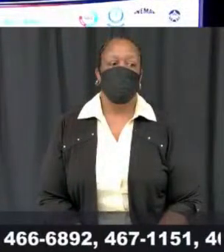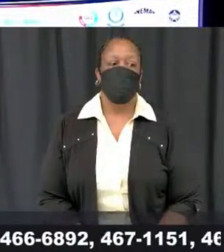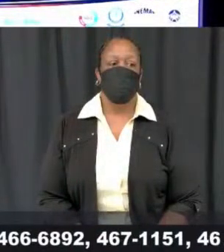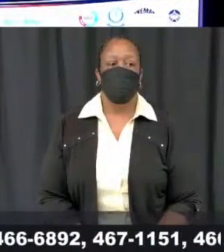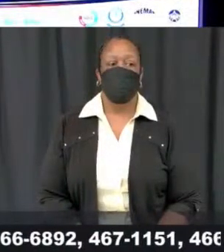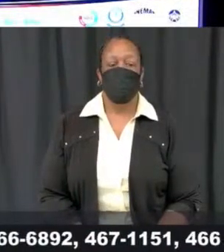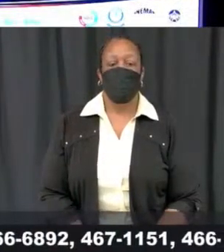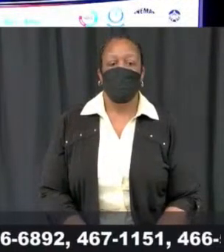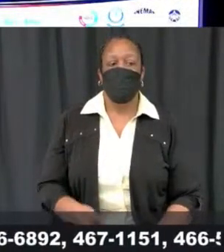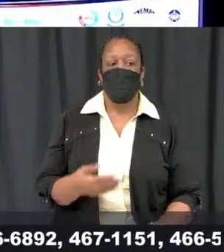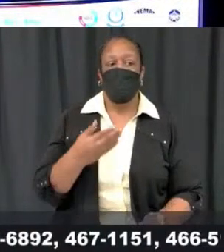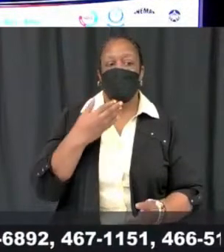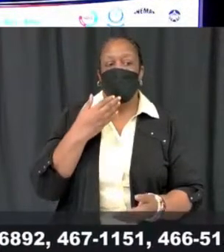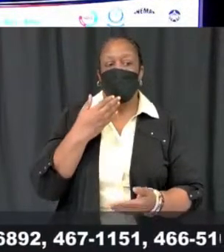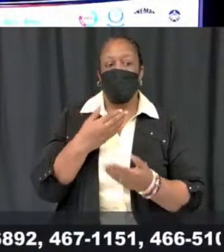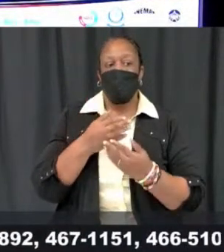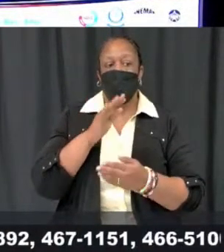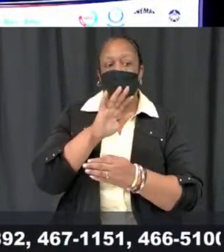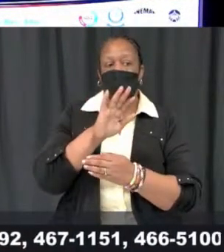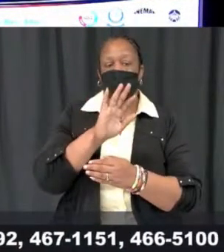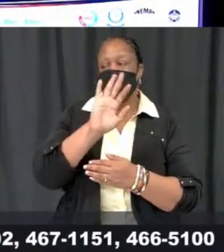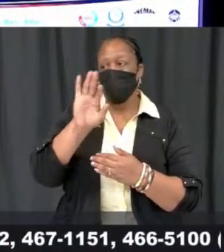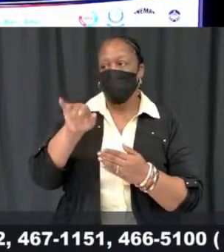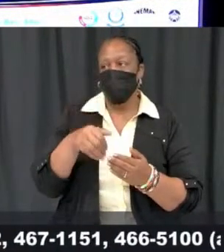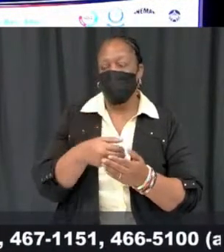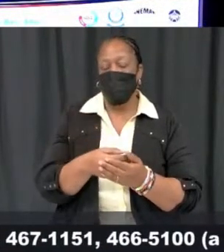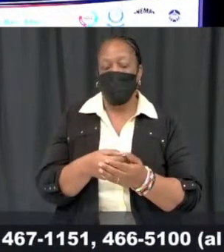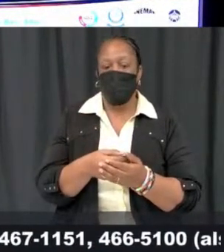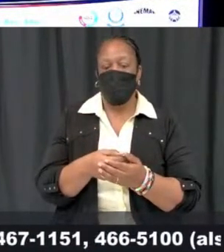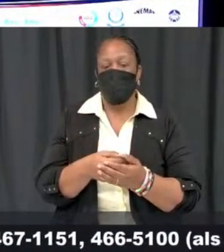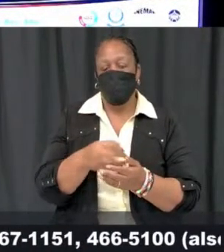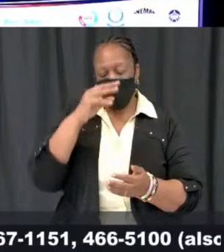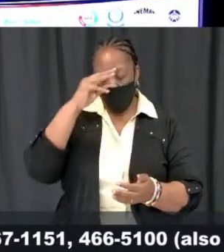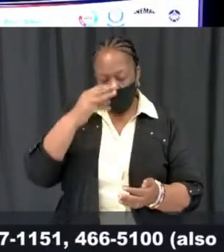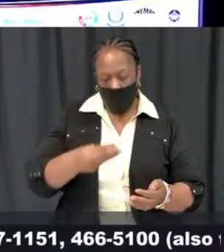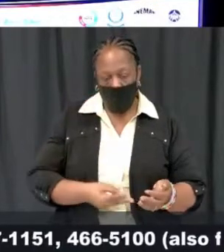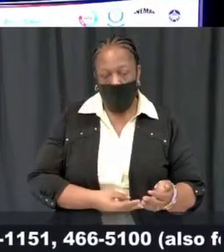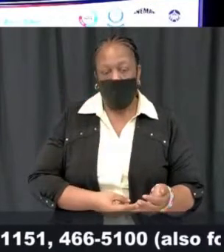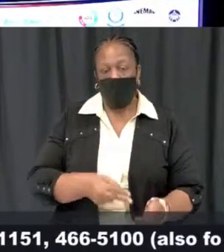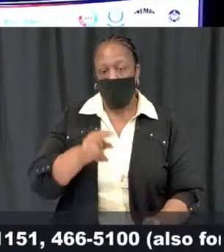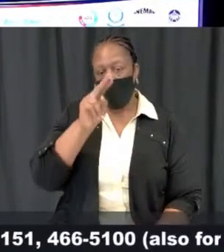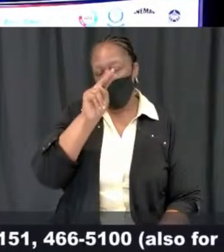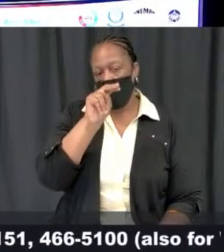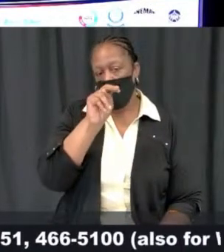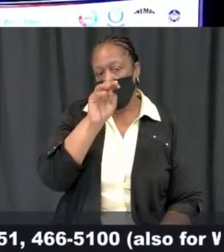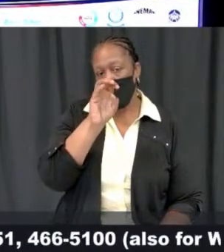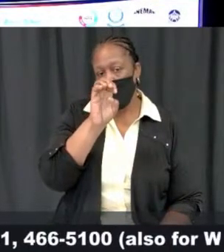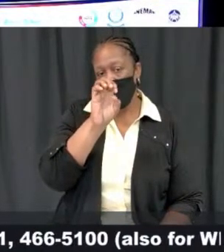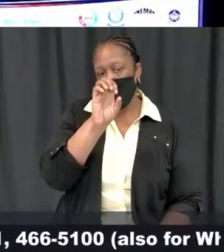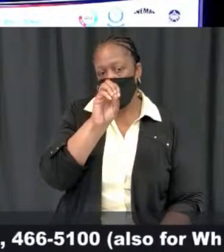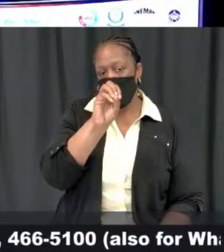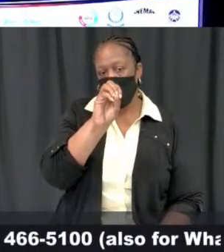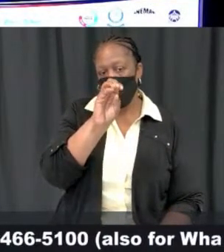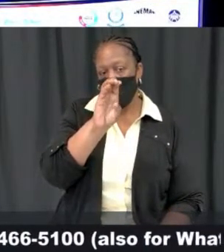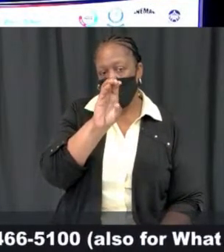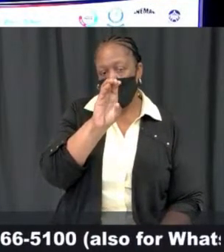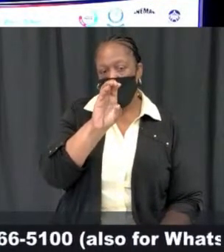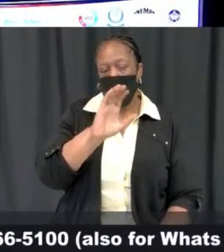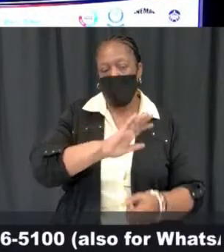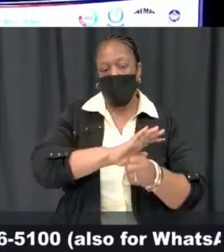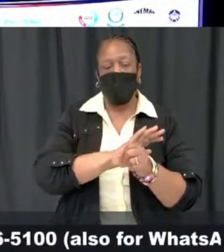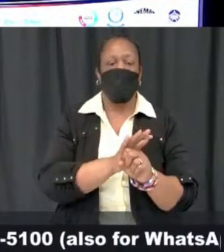Pleasant afternoon and welcome again to our National Emergency Operations Center